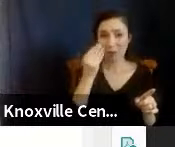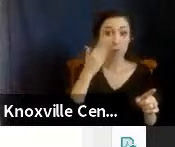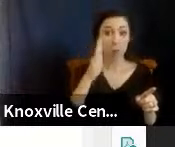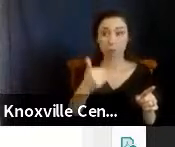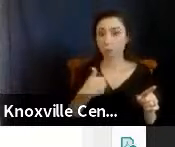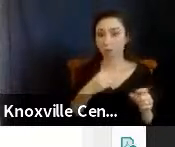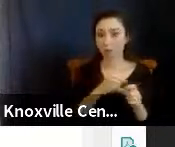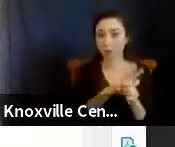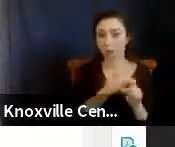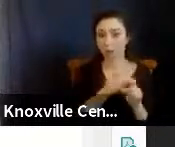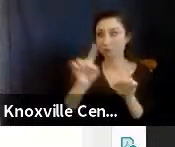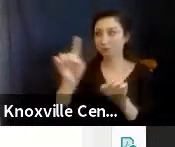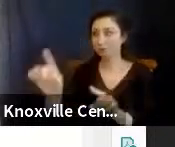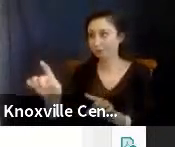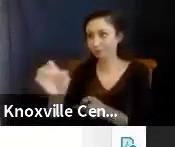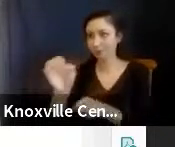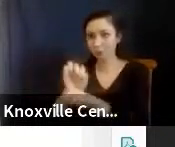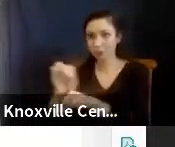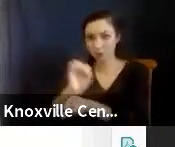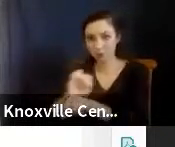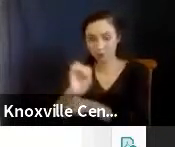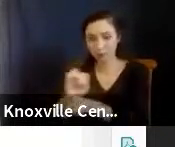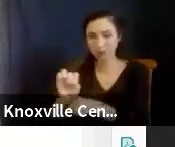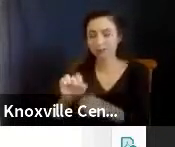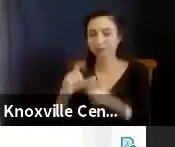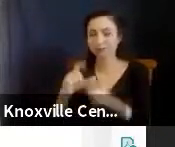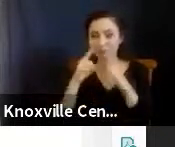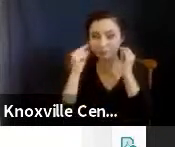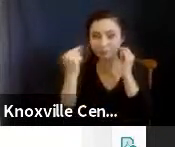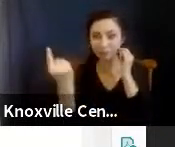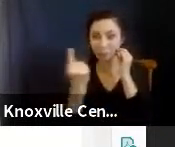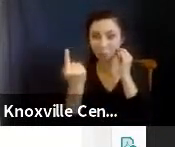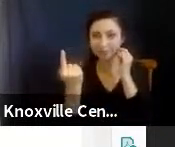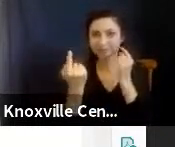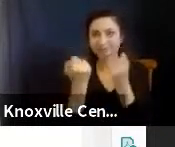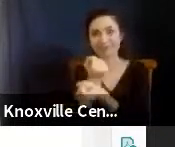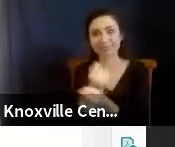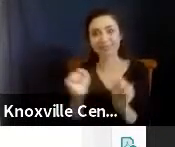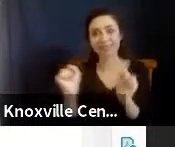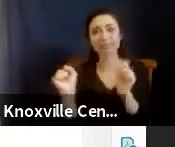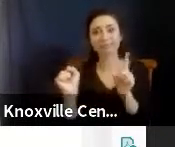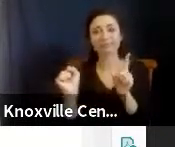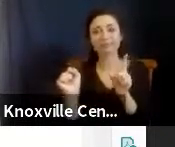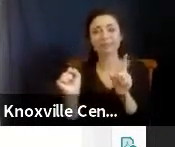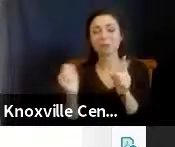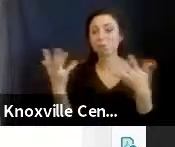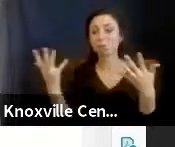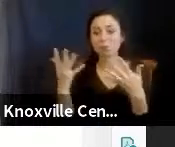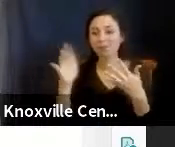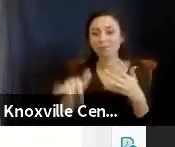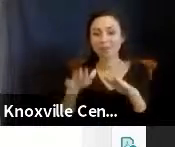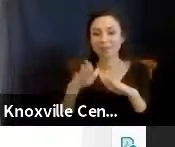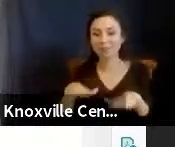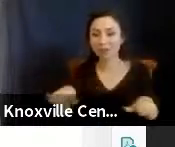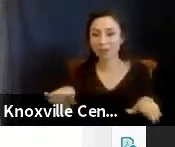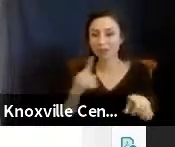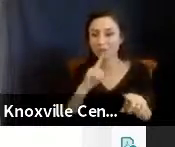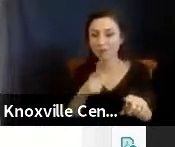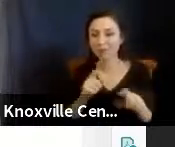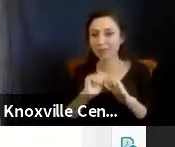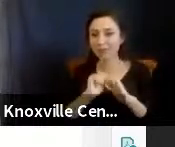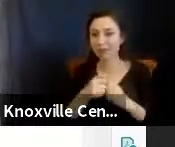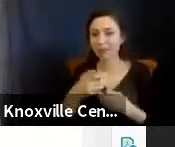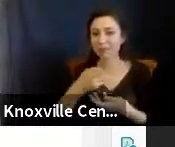and they take it to work. Mm-hmm. And again, masks are always our safety net, but just what is that child really, how are